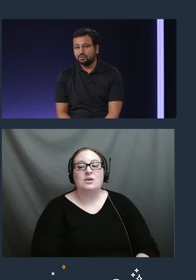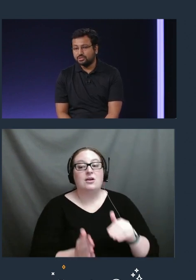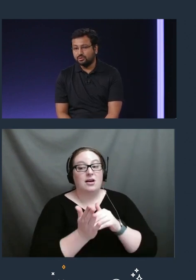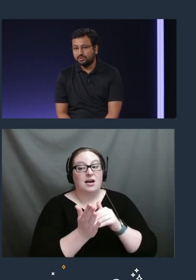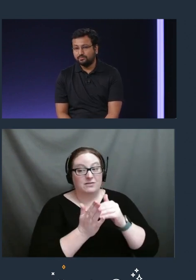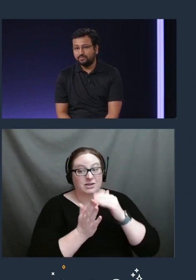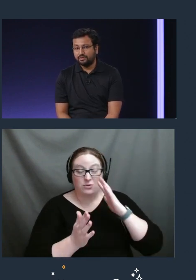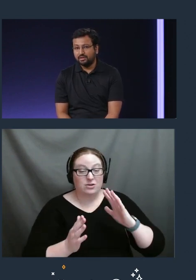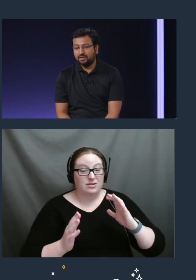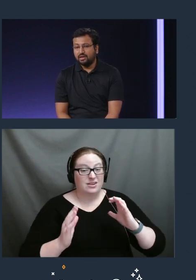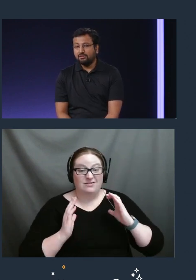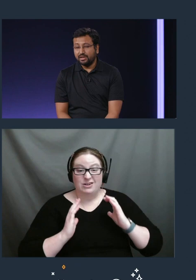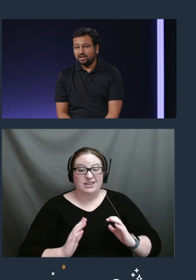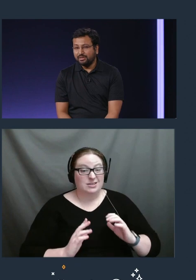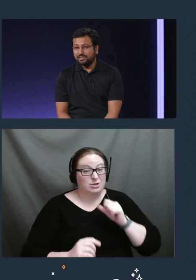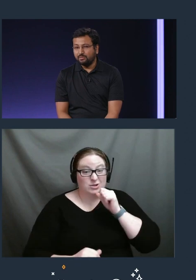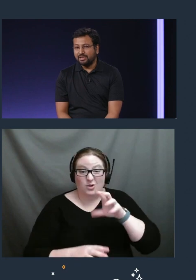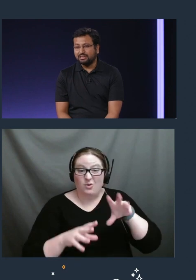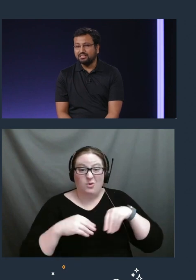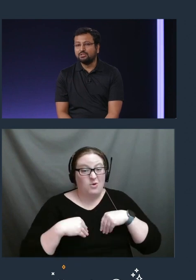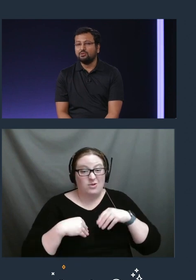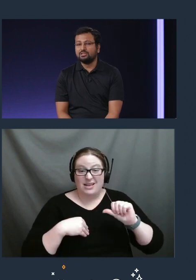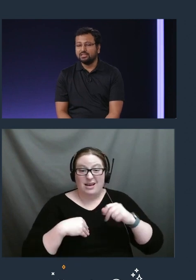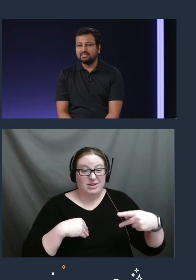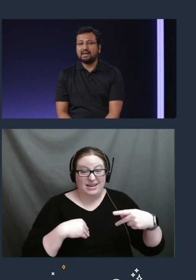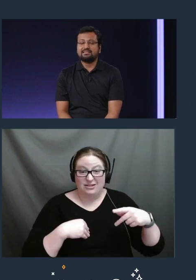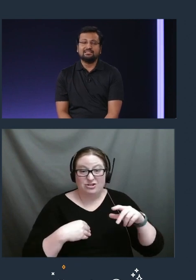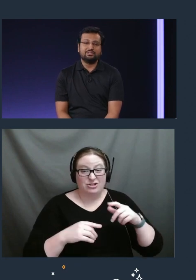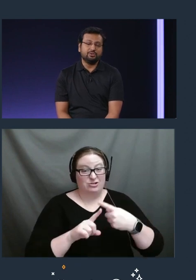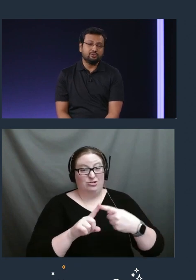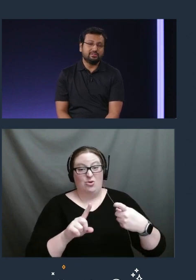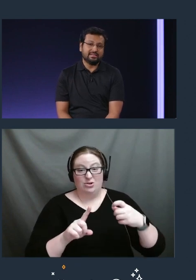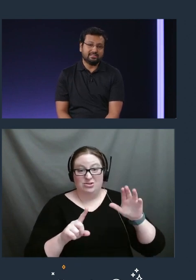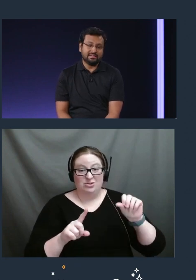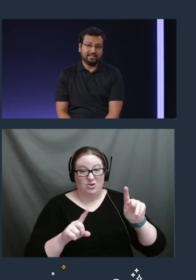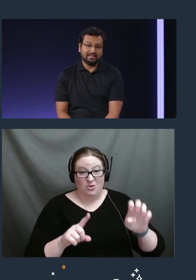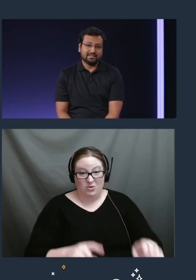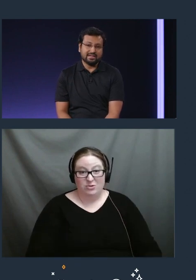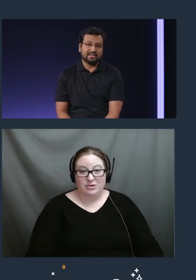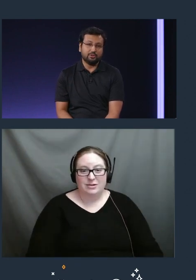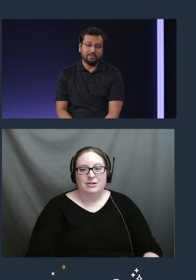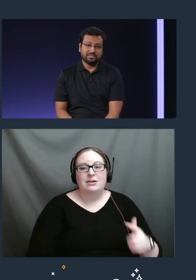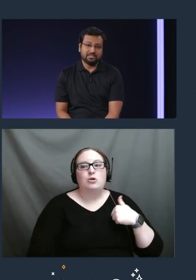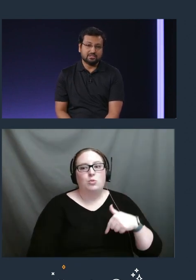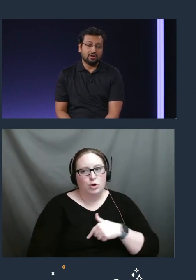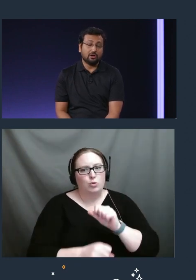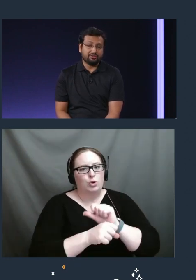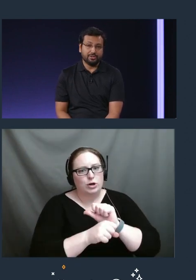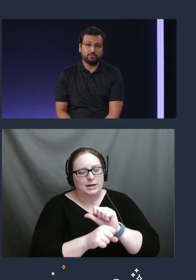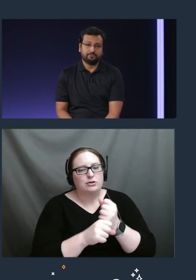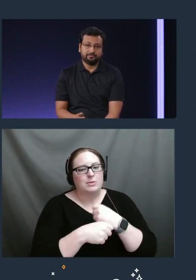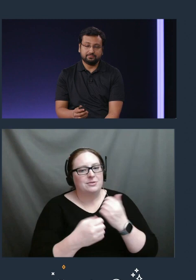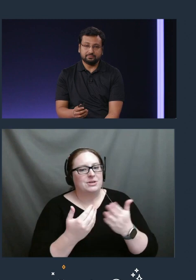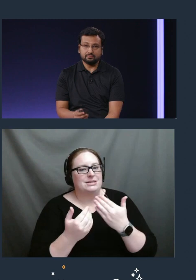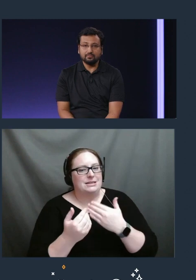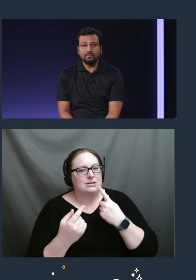application source code. We are committed to making these tools just as easy to use with S3 data lakes as Hadoop Engines or